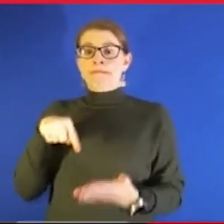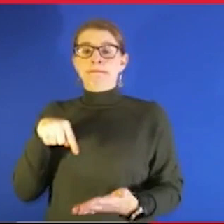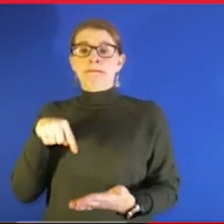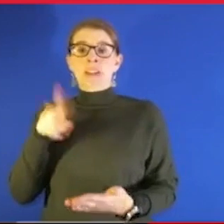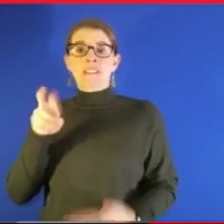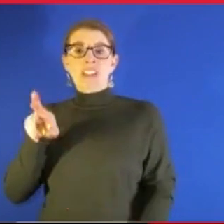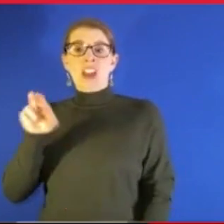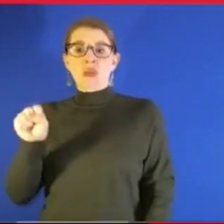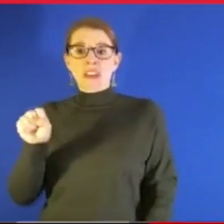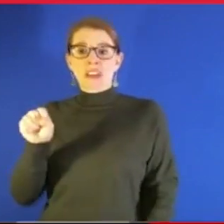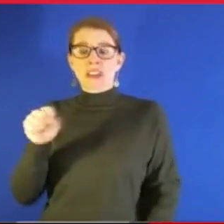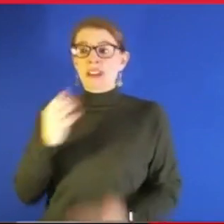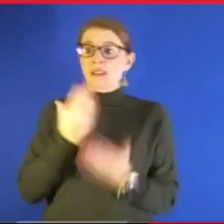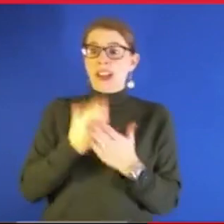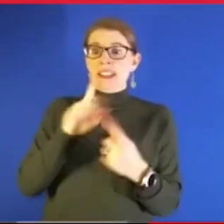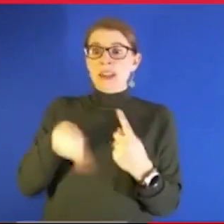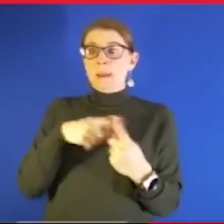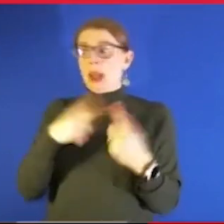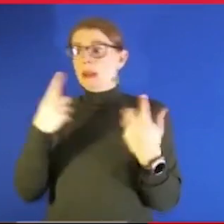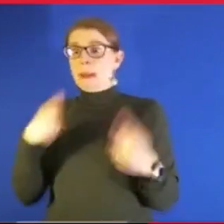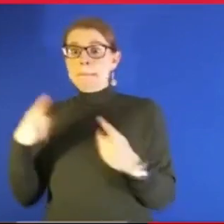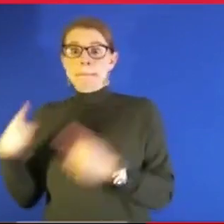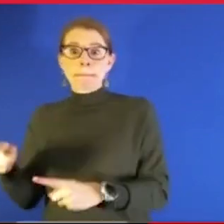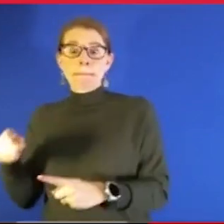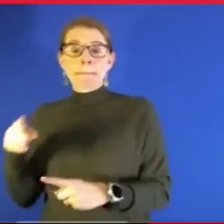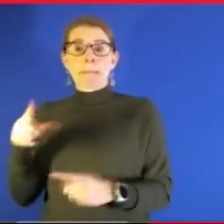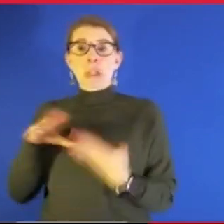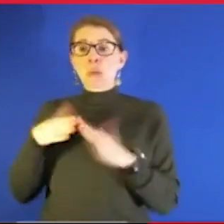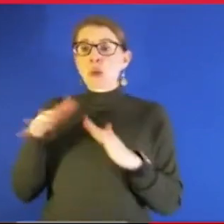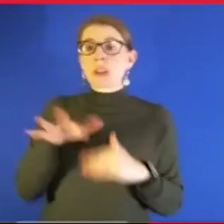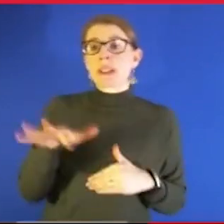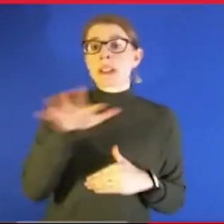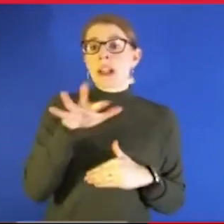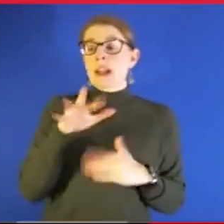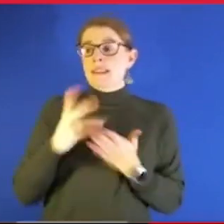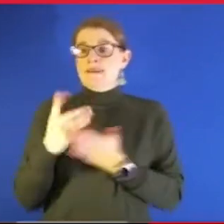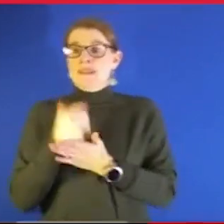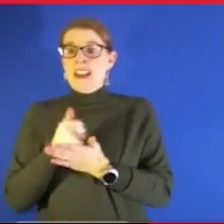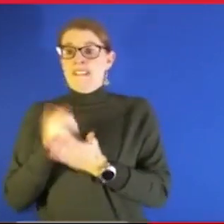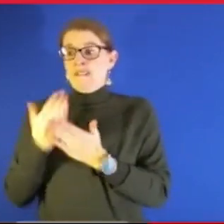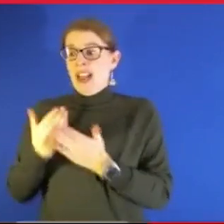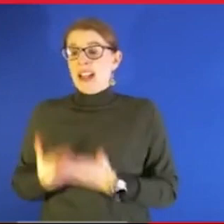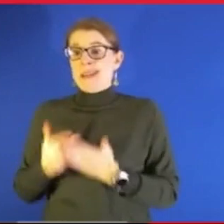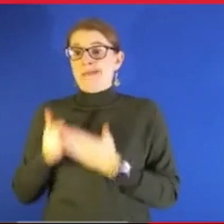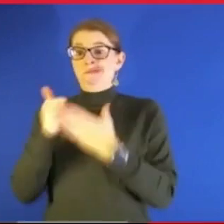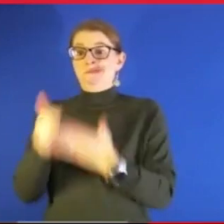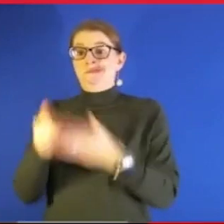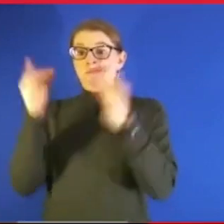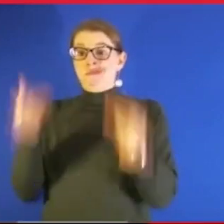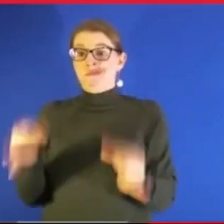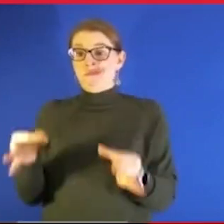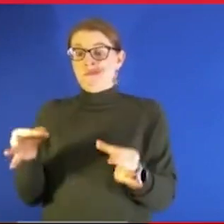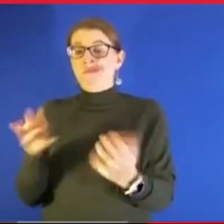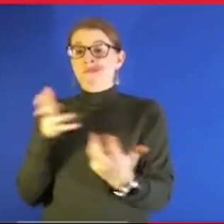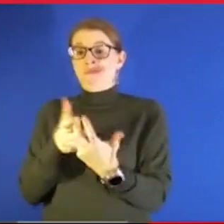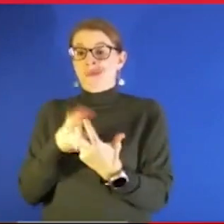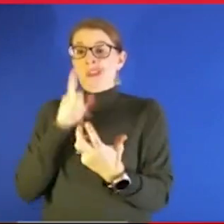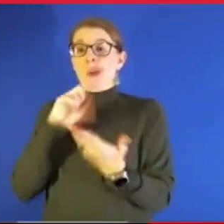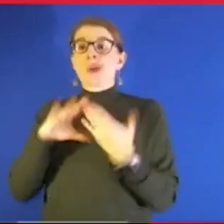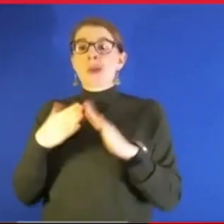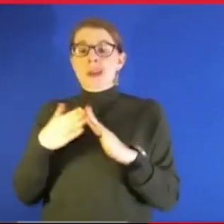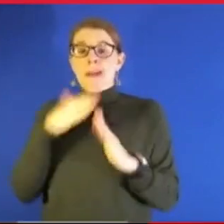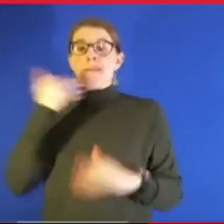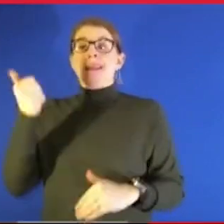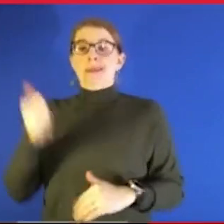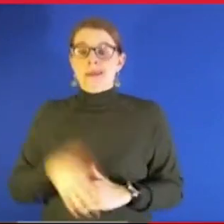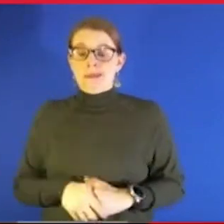virus, the facts about what's going on, and then using those facts to make smart decisions on behalf of community. So we're doing all we can, and we're in contact